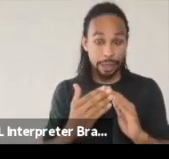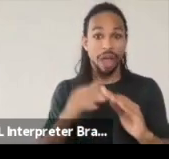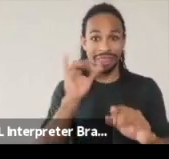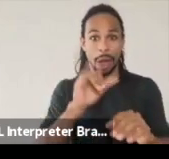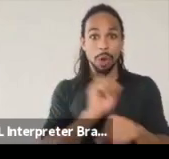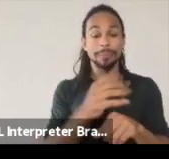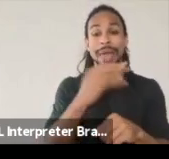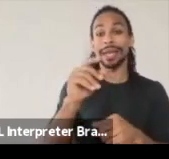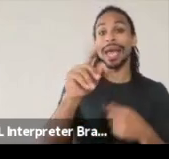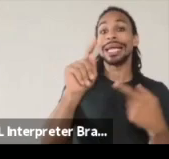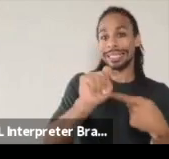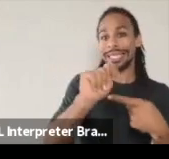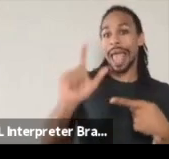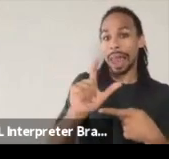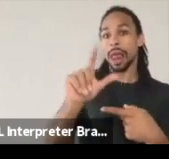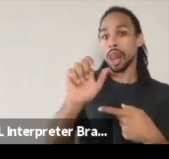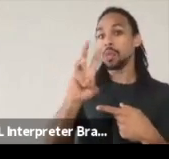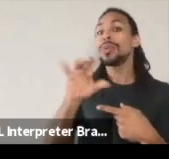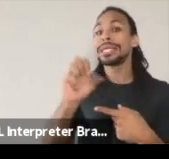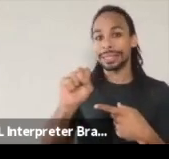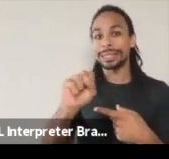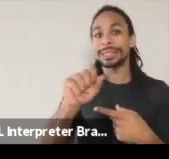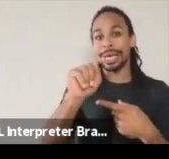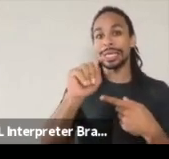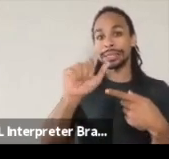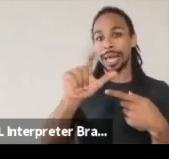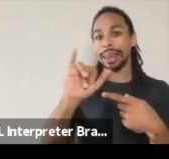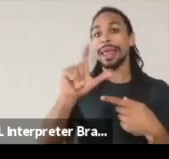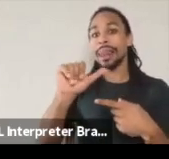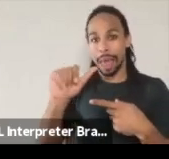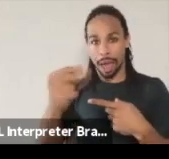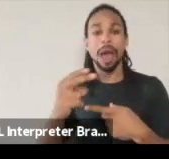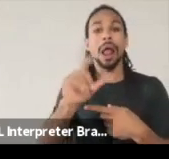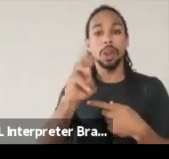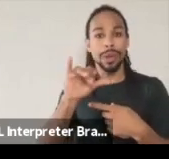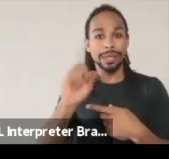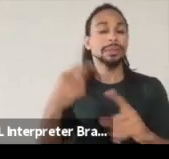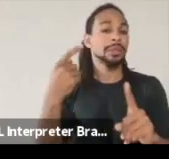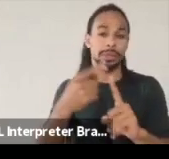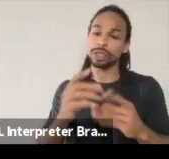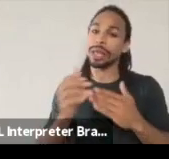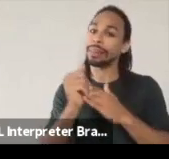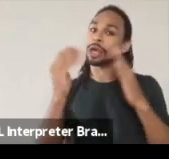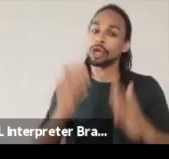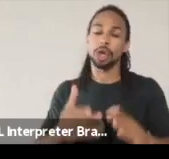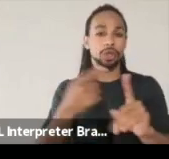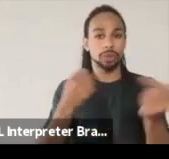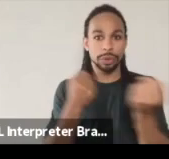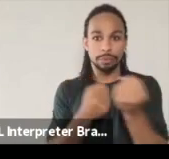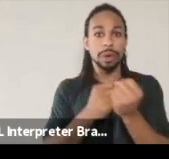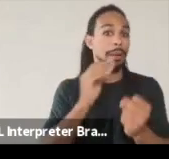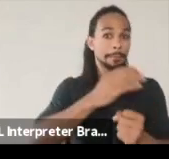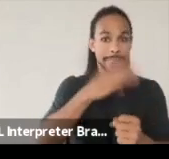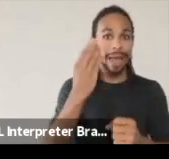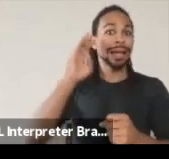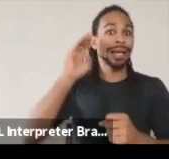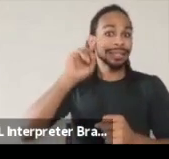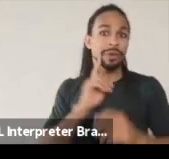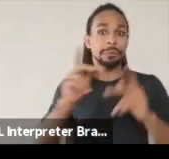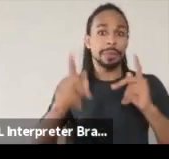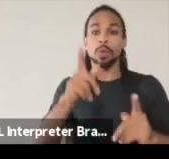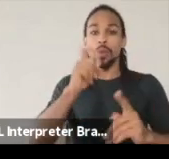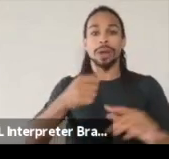T.L. Lewis, who is also a leader in supporting Black deaf people who are